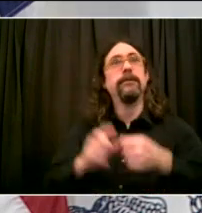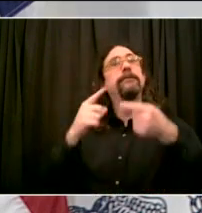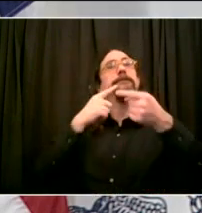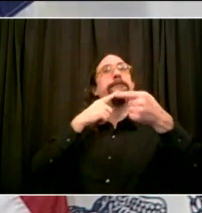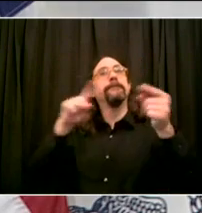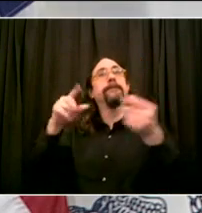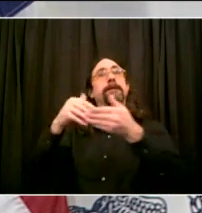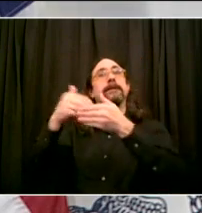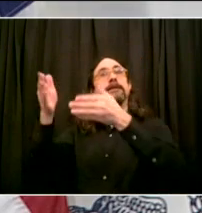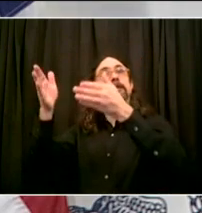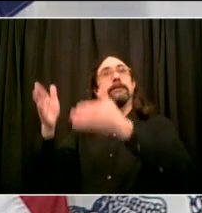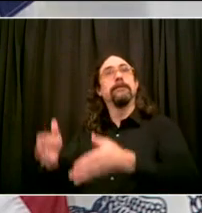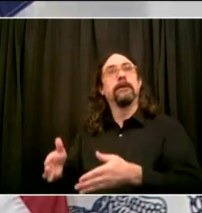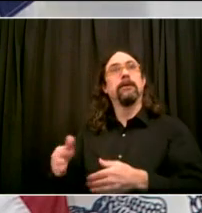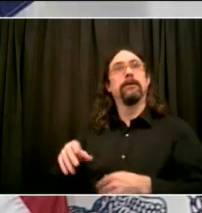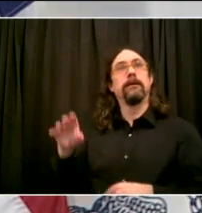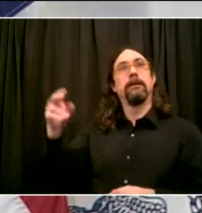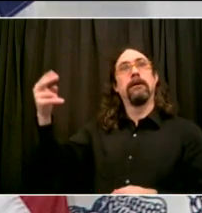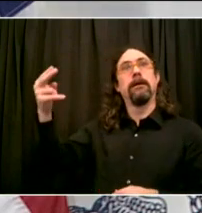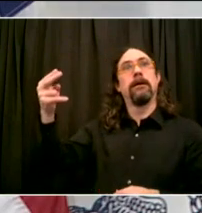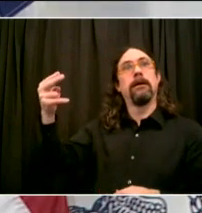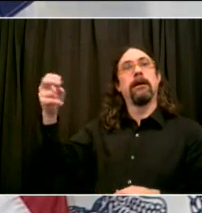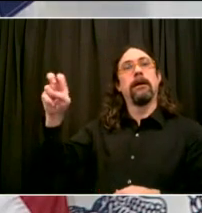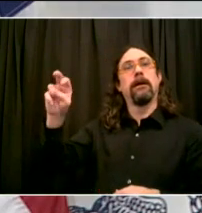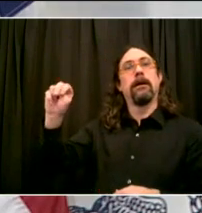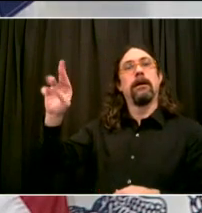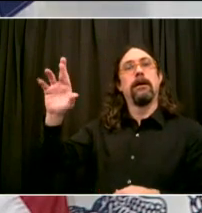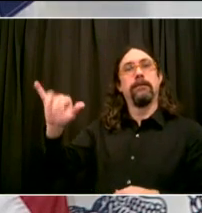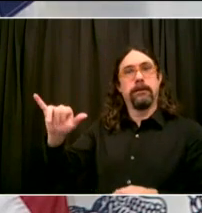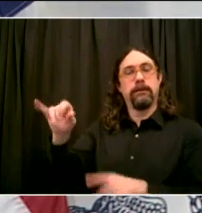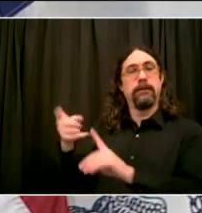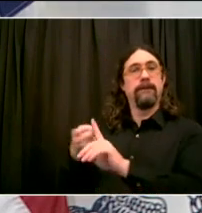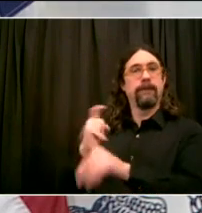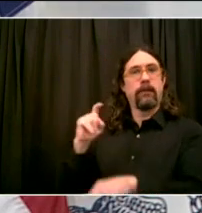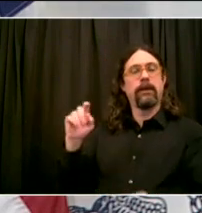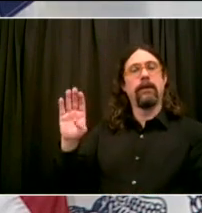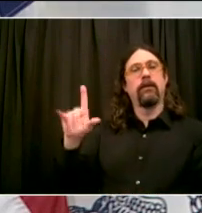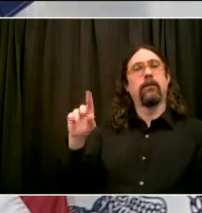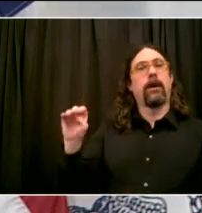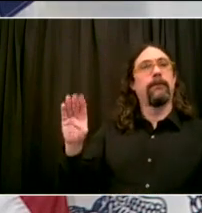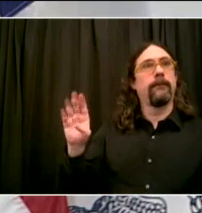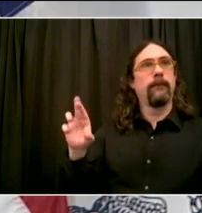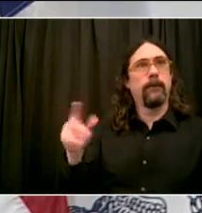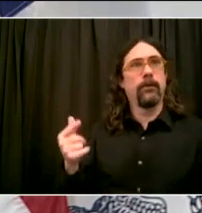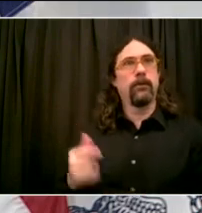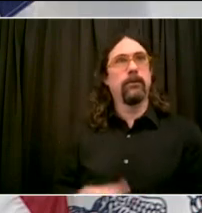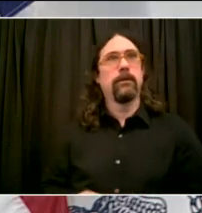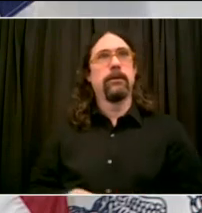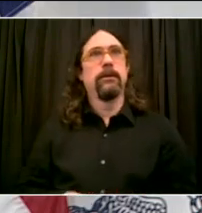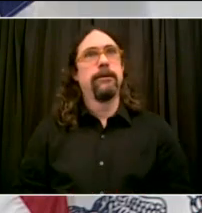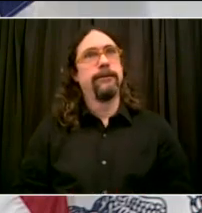Well, Mr. Mayor, how are you doing today? Good, Henry. How are you? I'm doing pretty well, thanks.